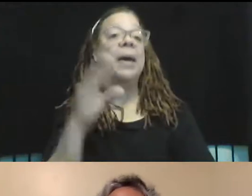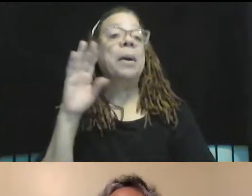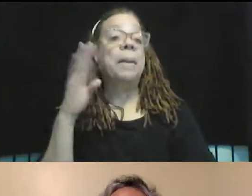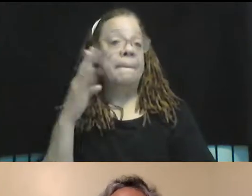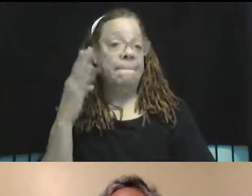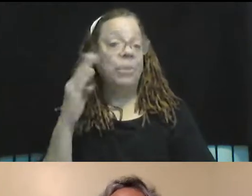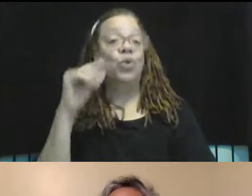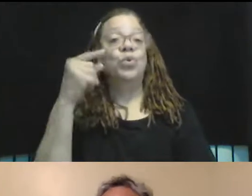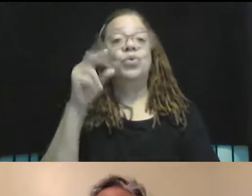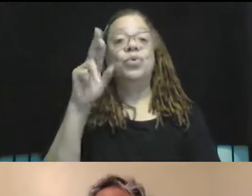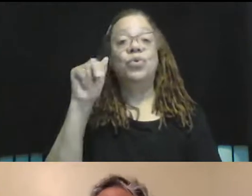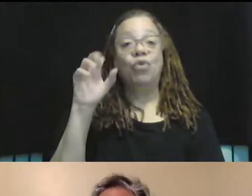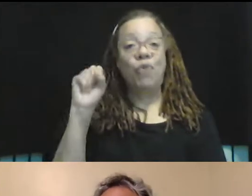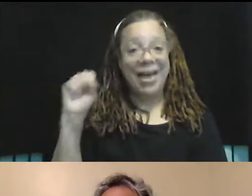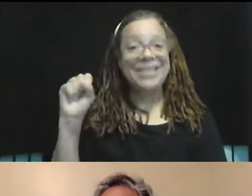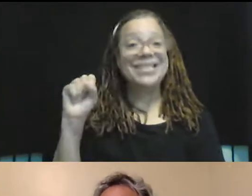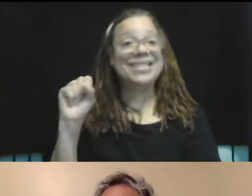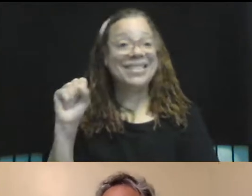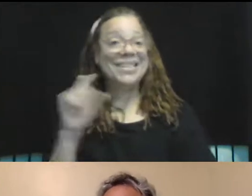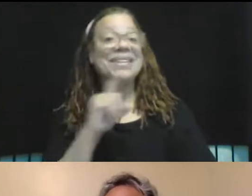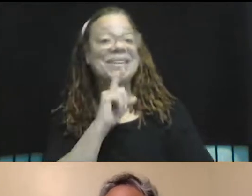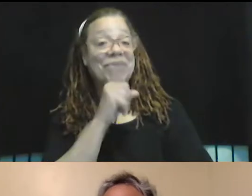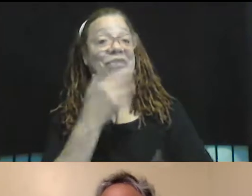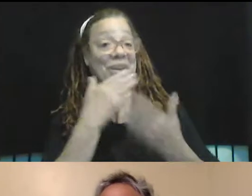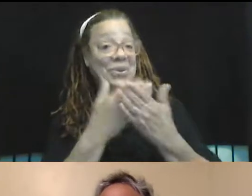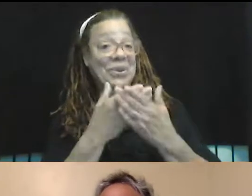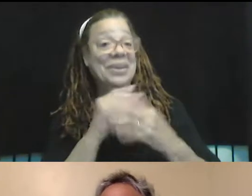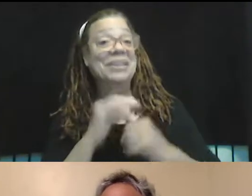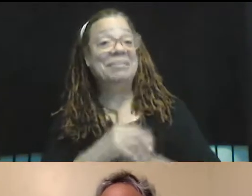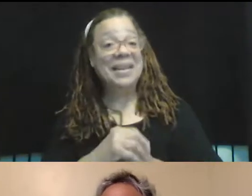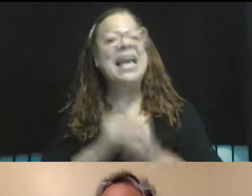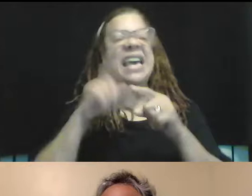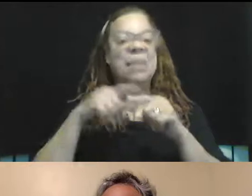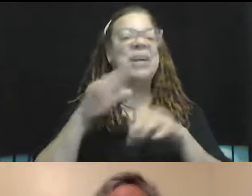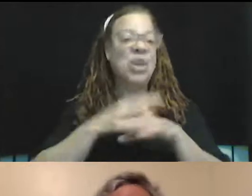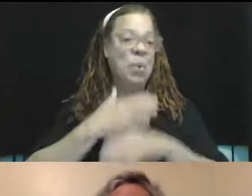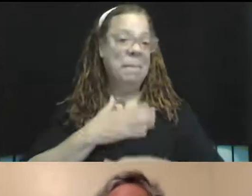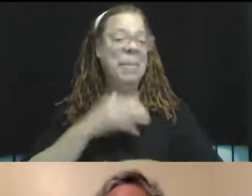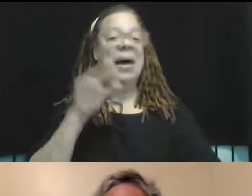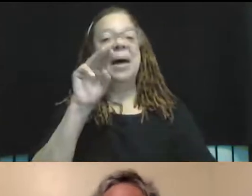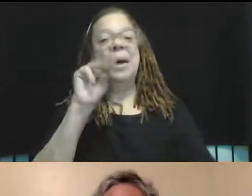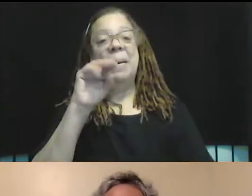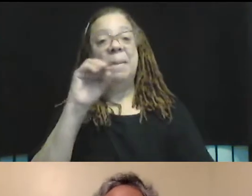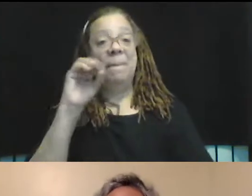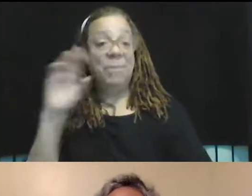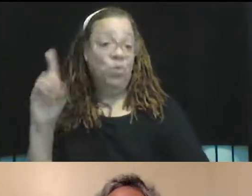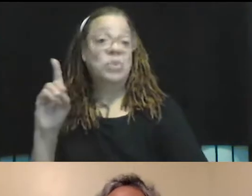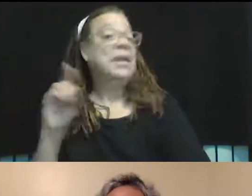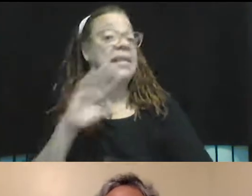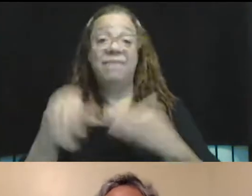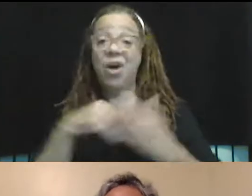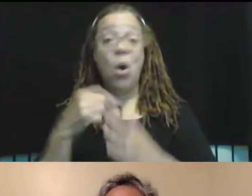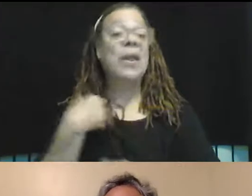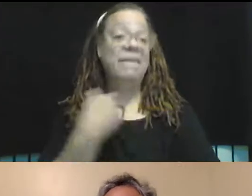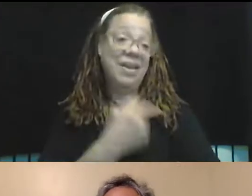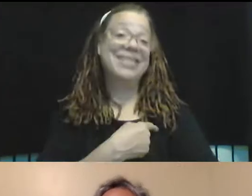Hmm. It's very eclectic. Yeah. Yeah. It depends on my mood, I guess. Well, that's for all of us, isn't it?